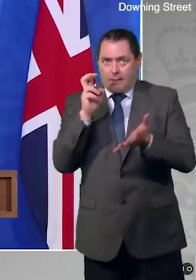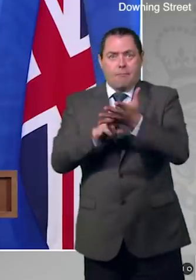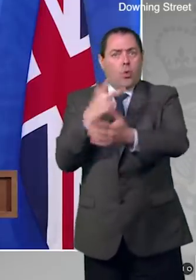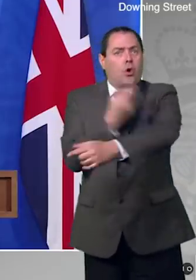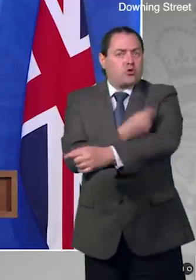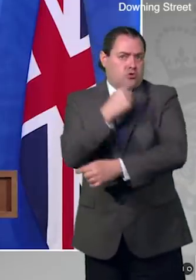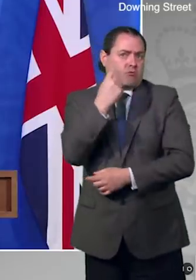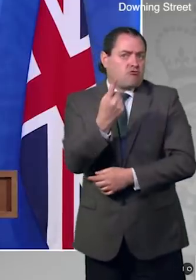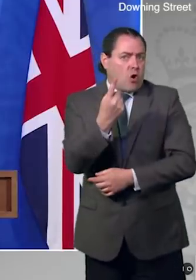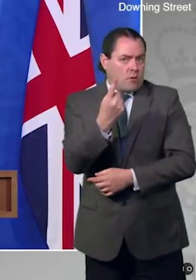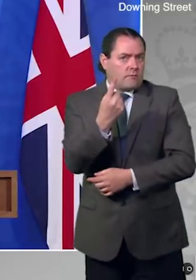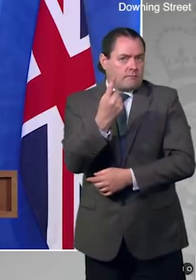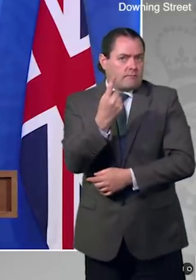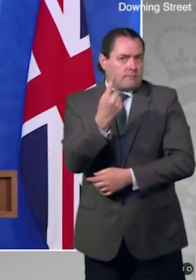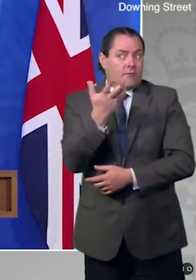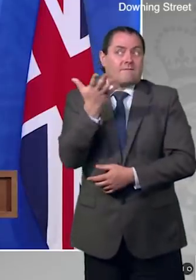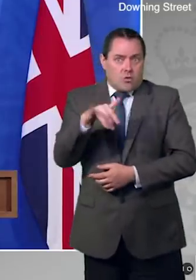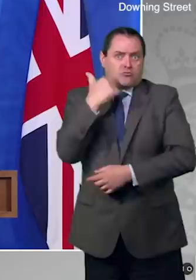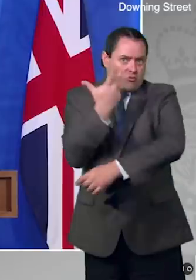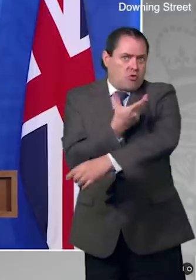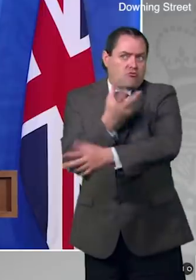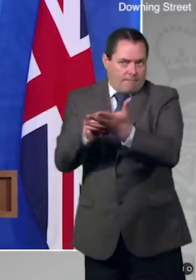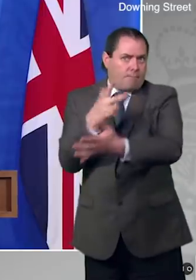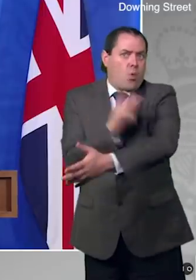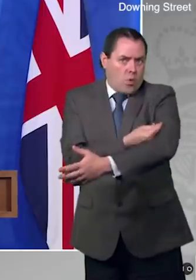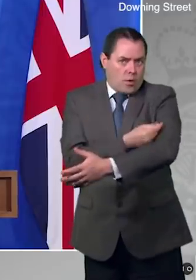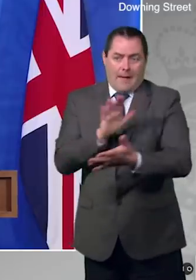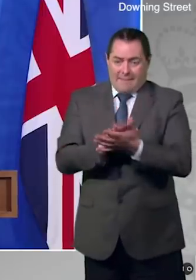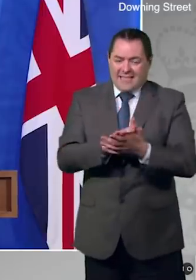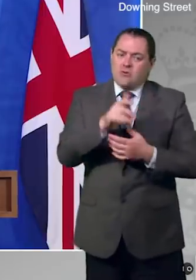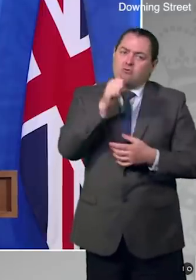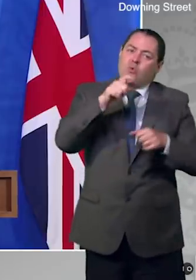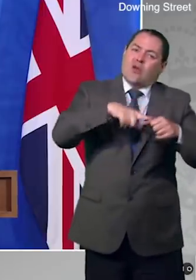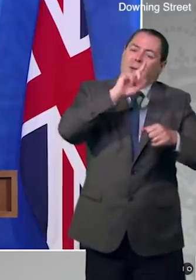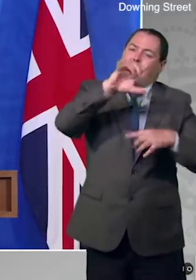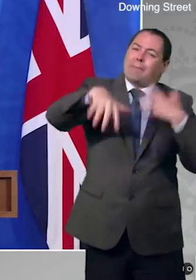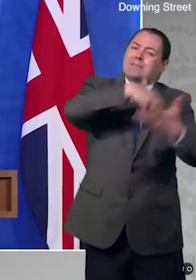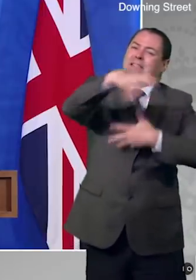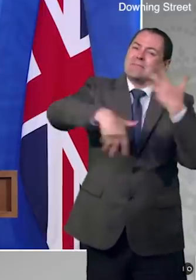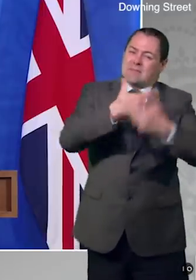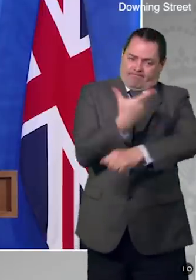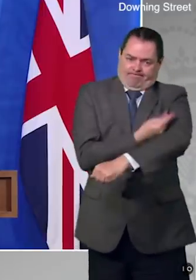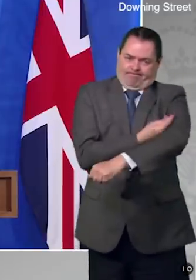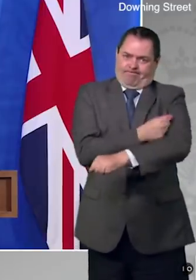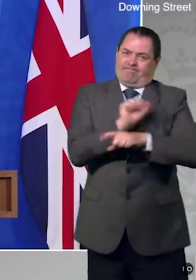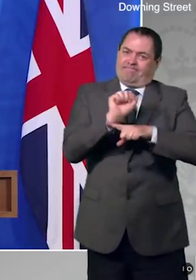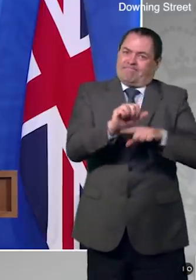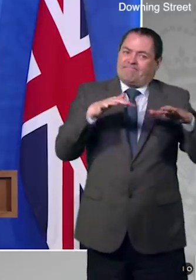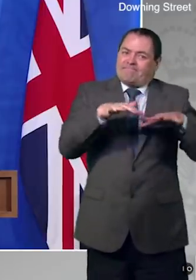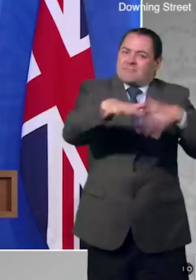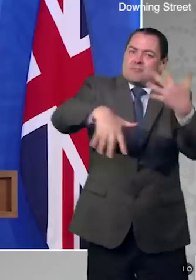transmission among the groups that mix the most. And to give the